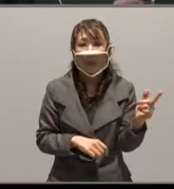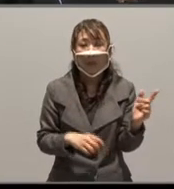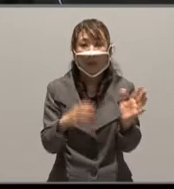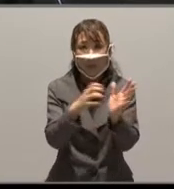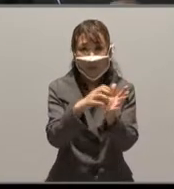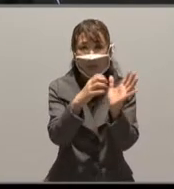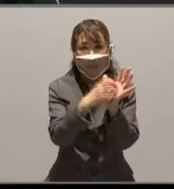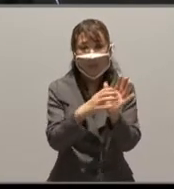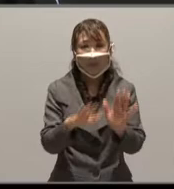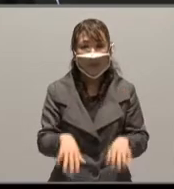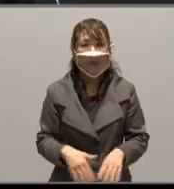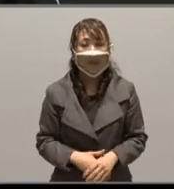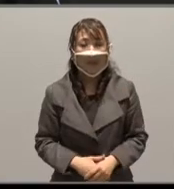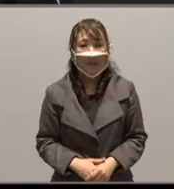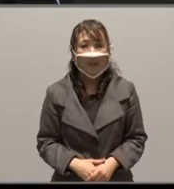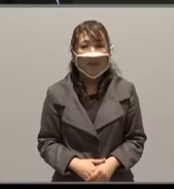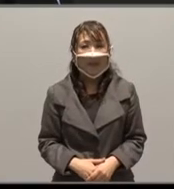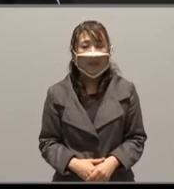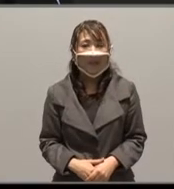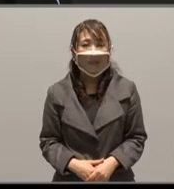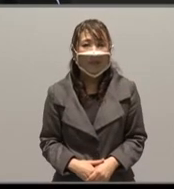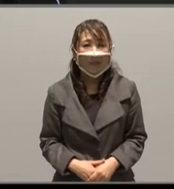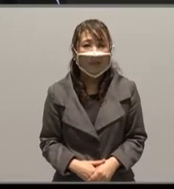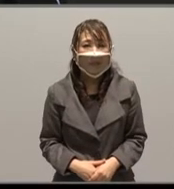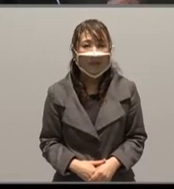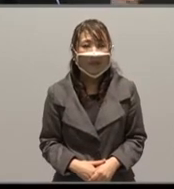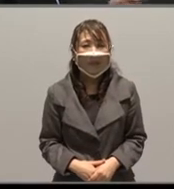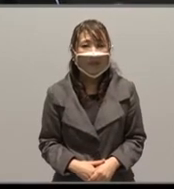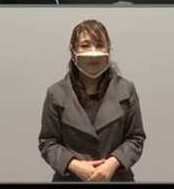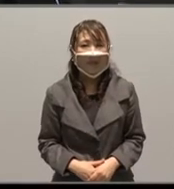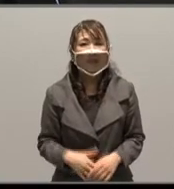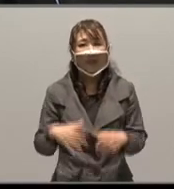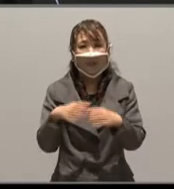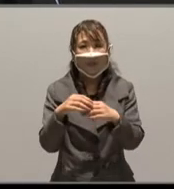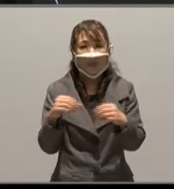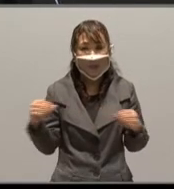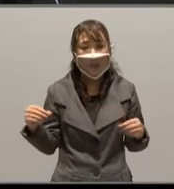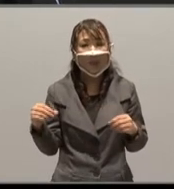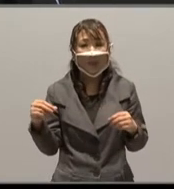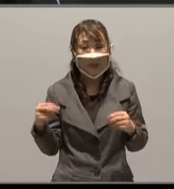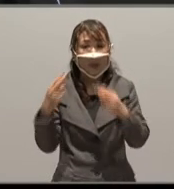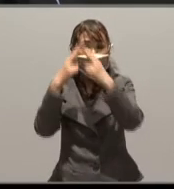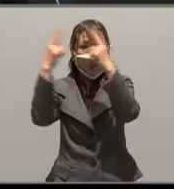Kagoshima. All the different newspapers covered this.